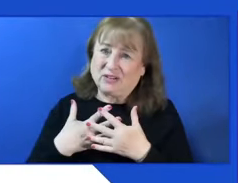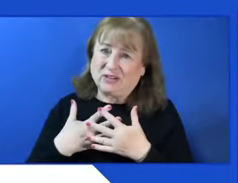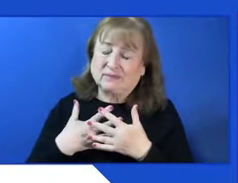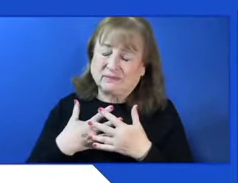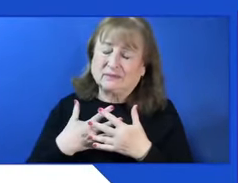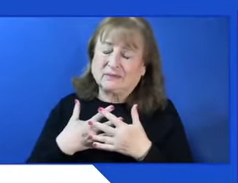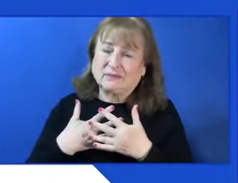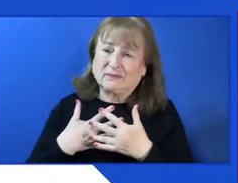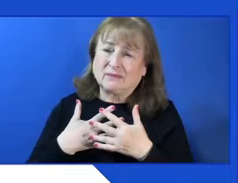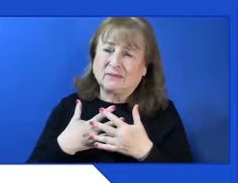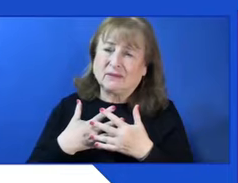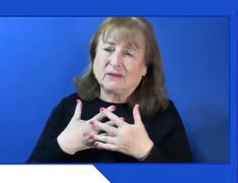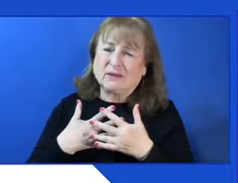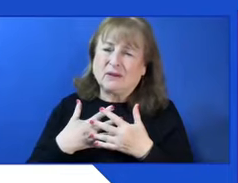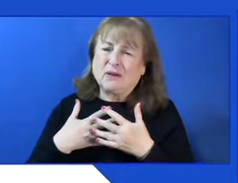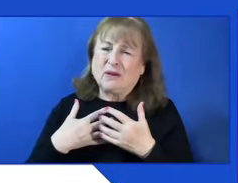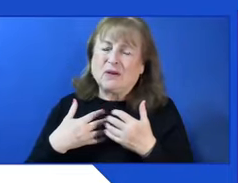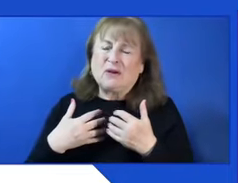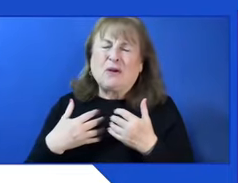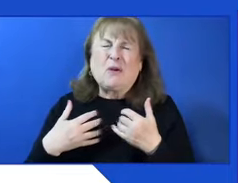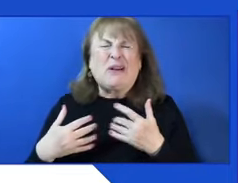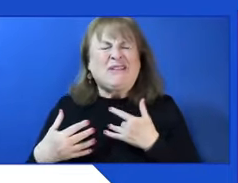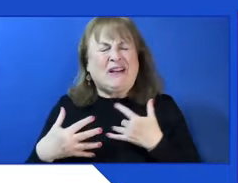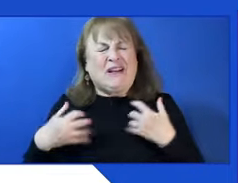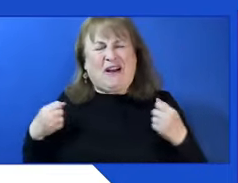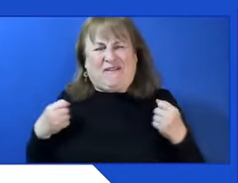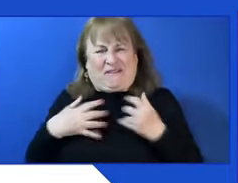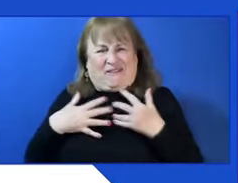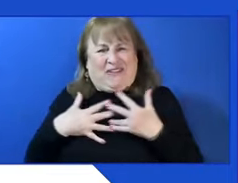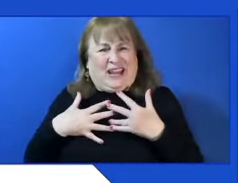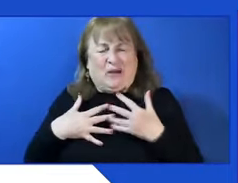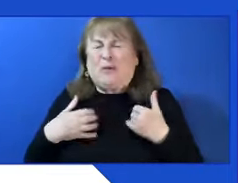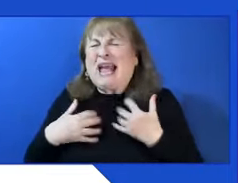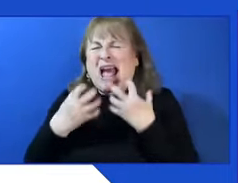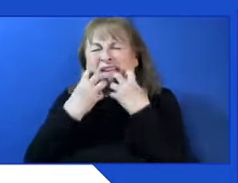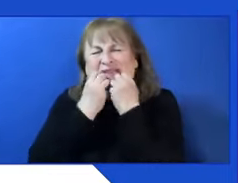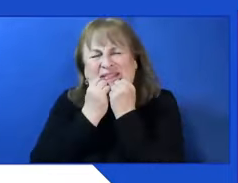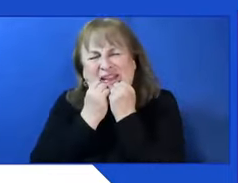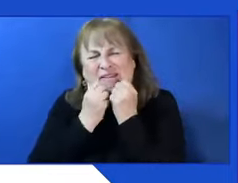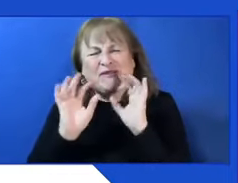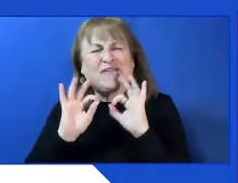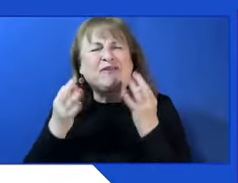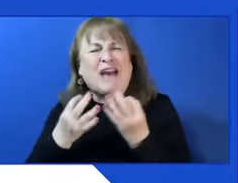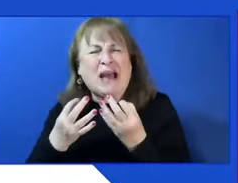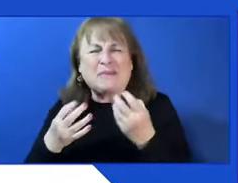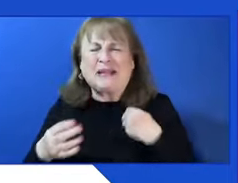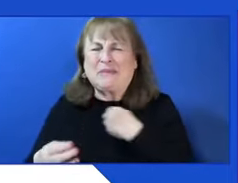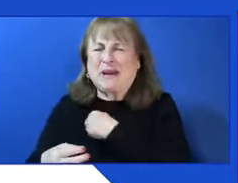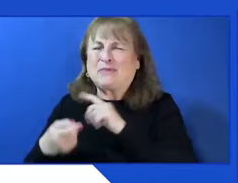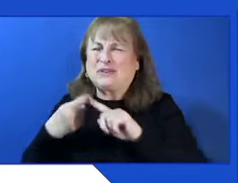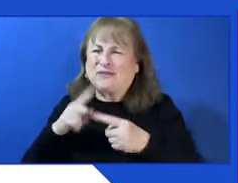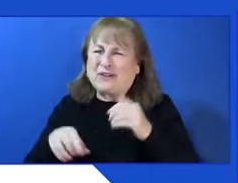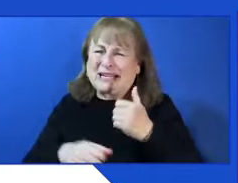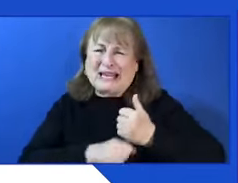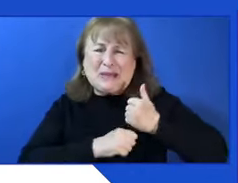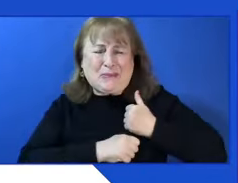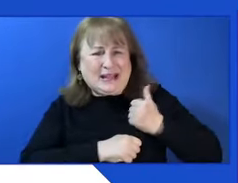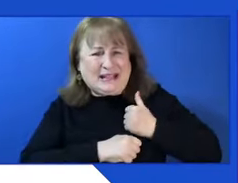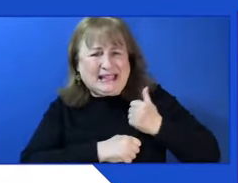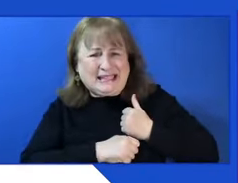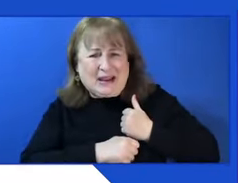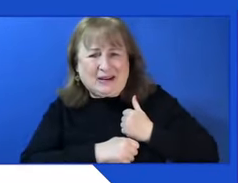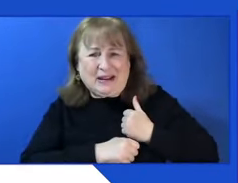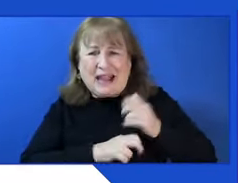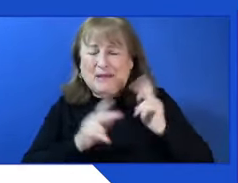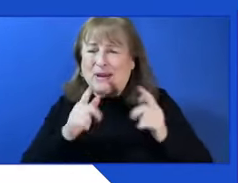We hold fear for those of us with loved ones in the military and those who live